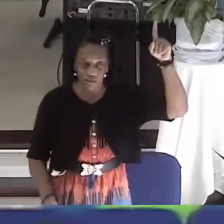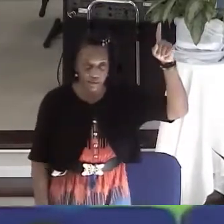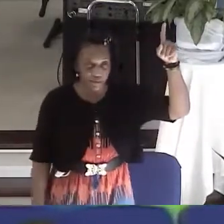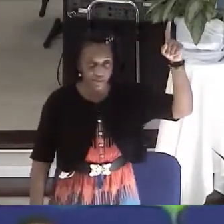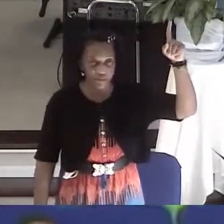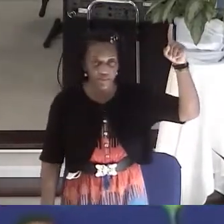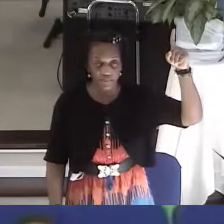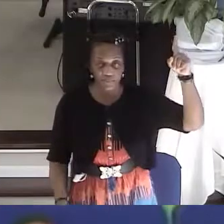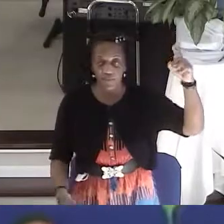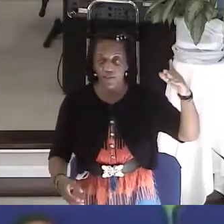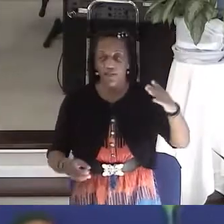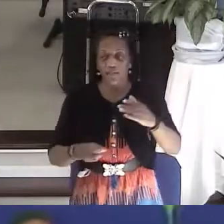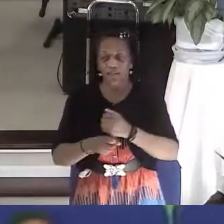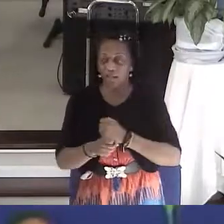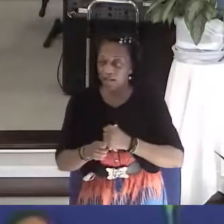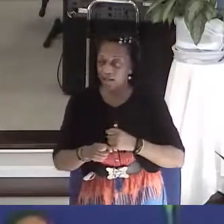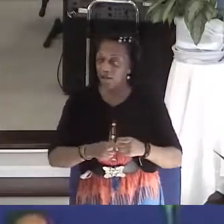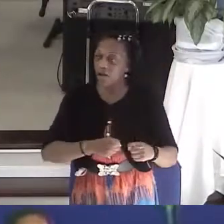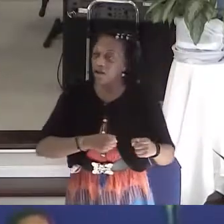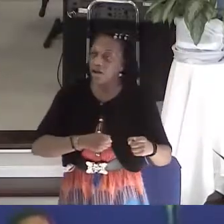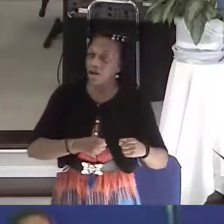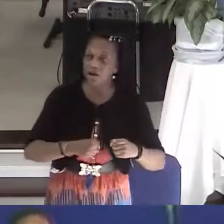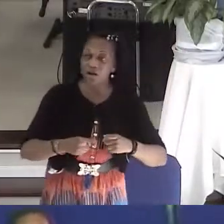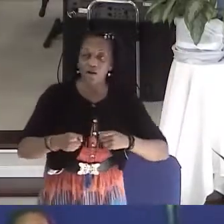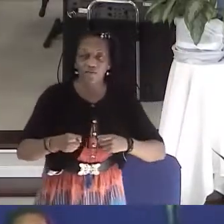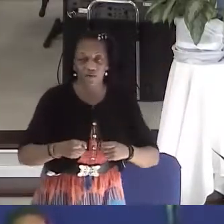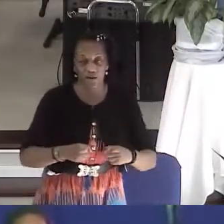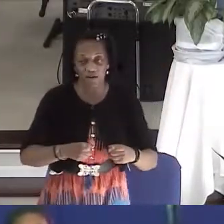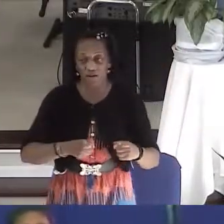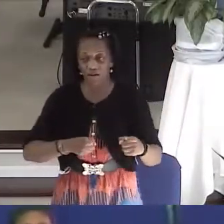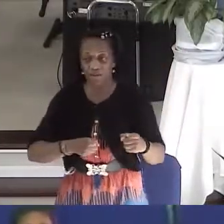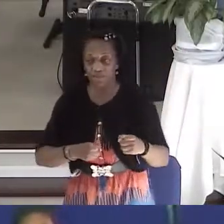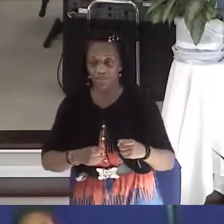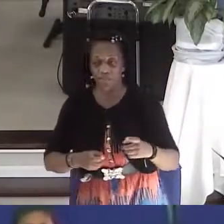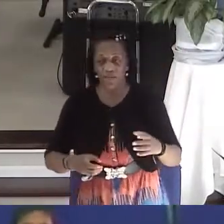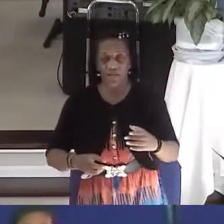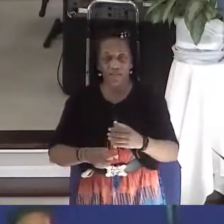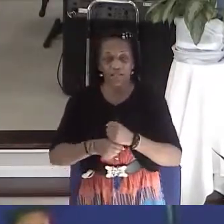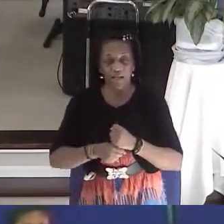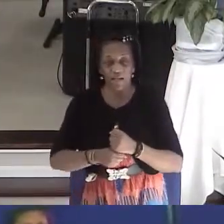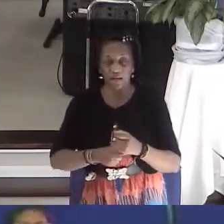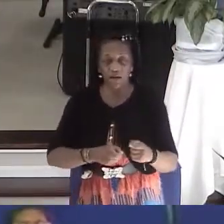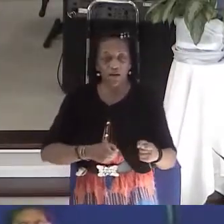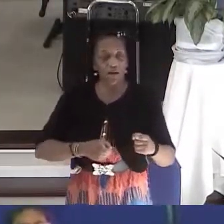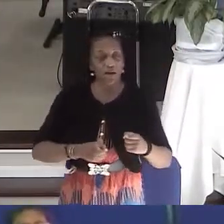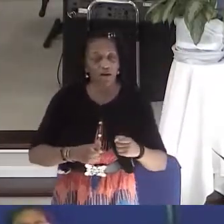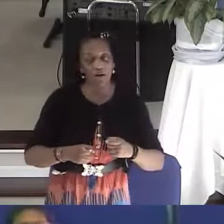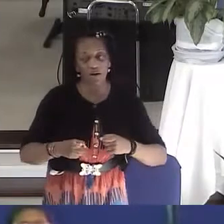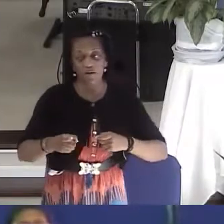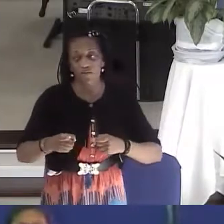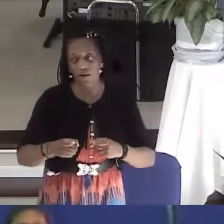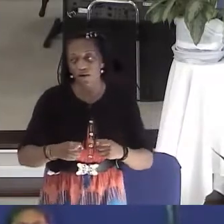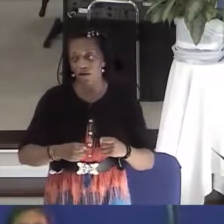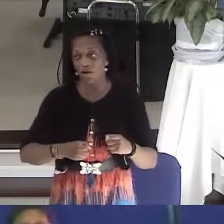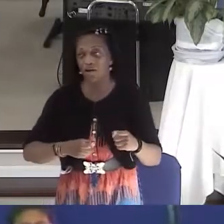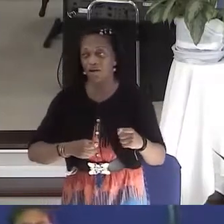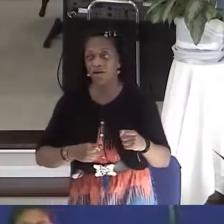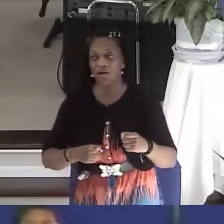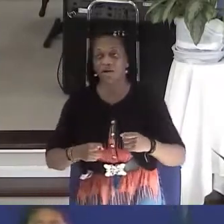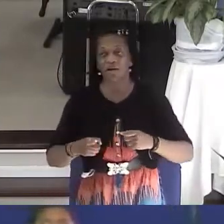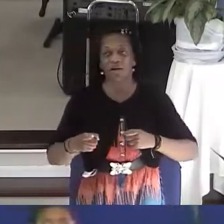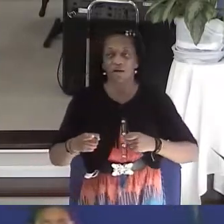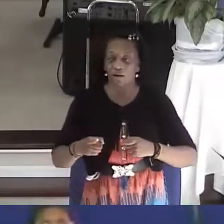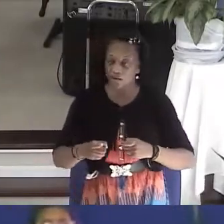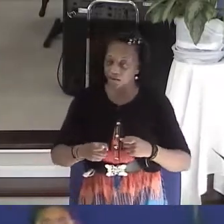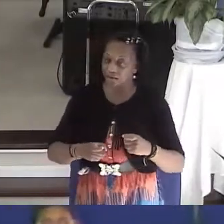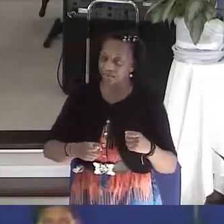take our grief this morning. Take over. Take our plans. Take over. Take